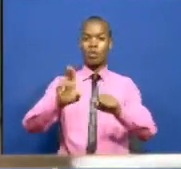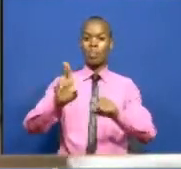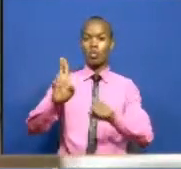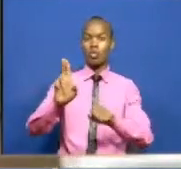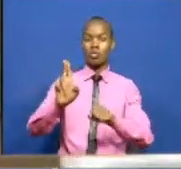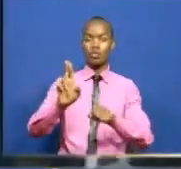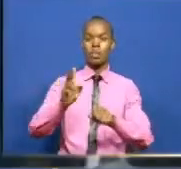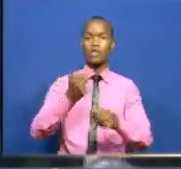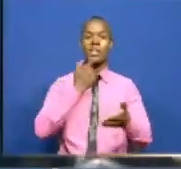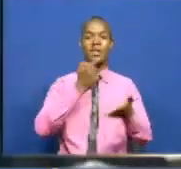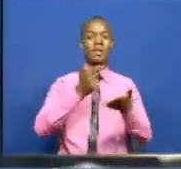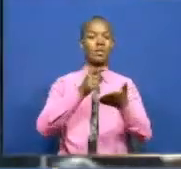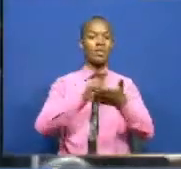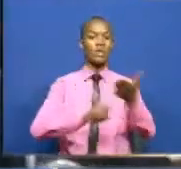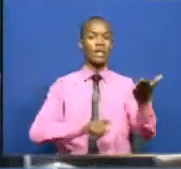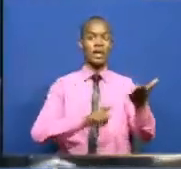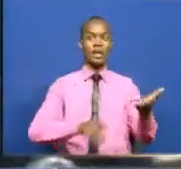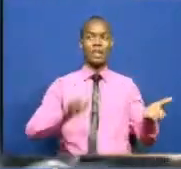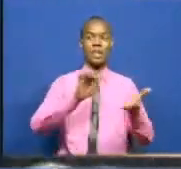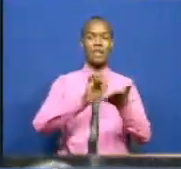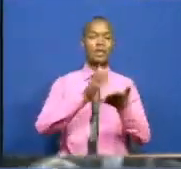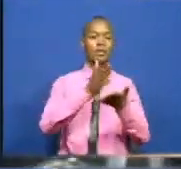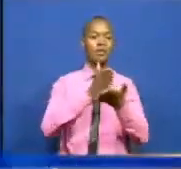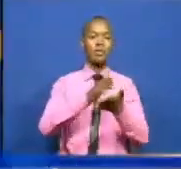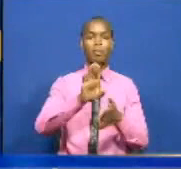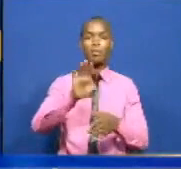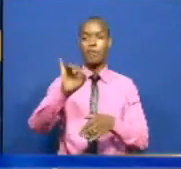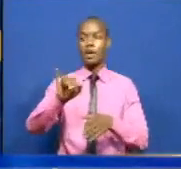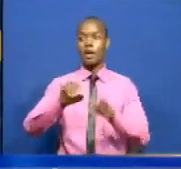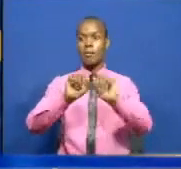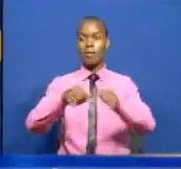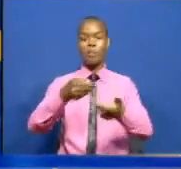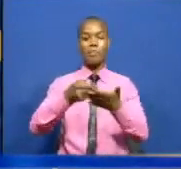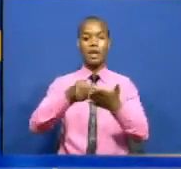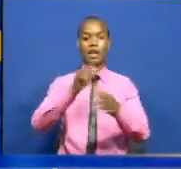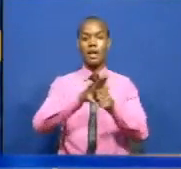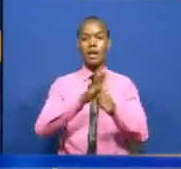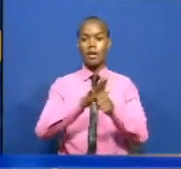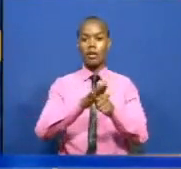referendum will cost the country billions of shillings.